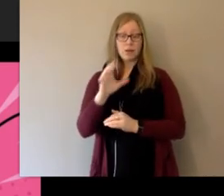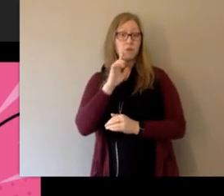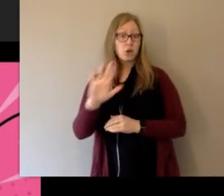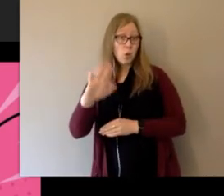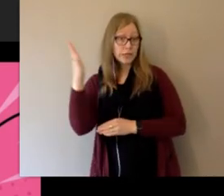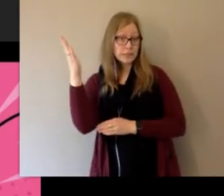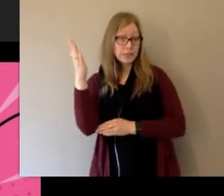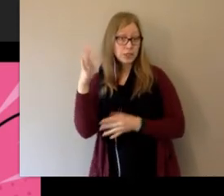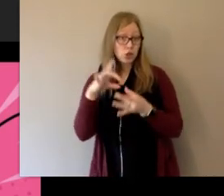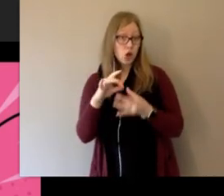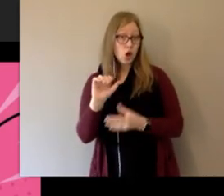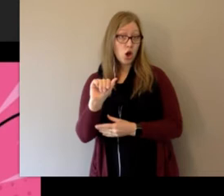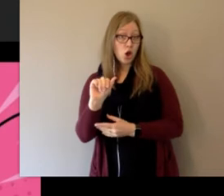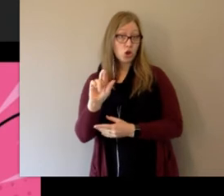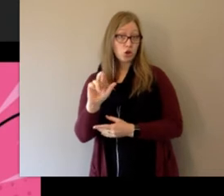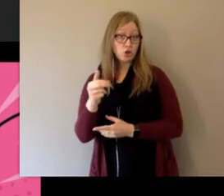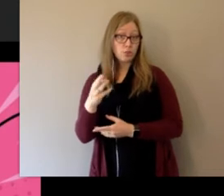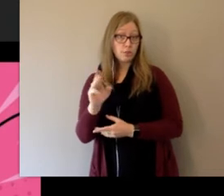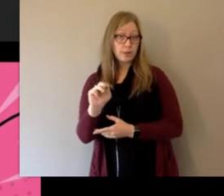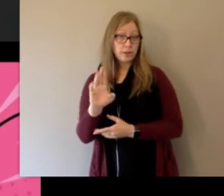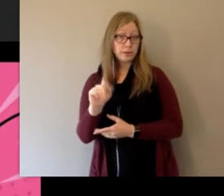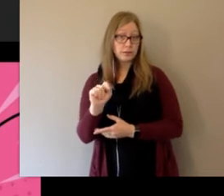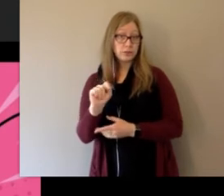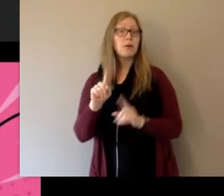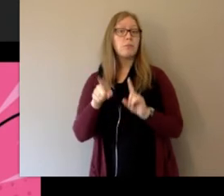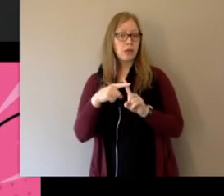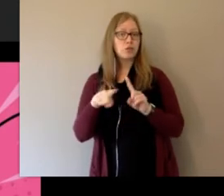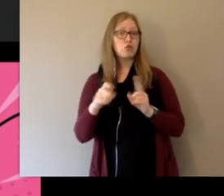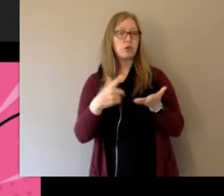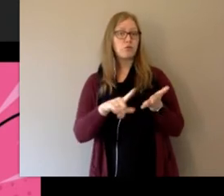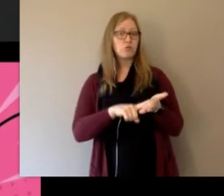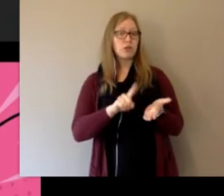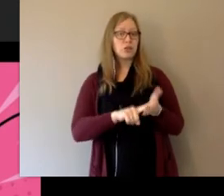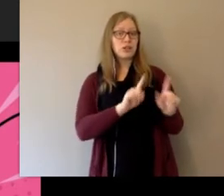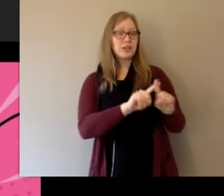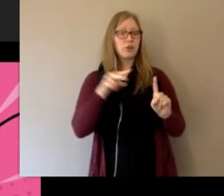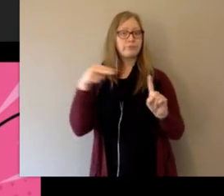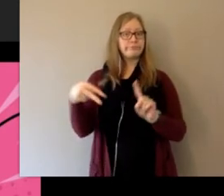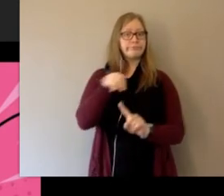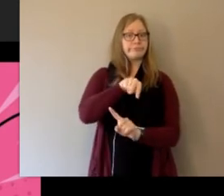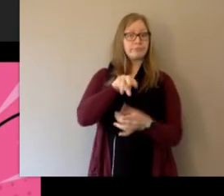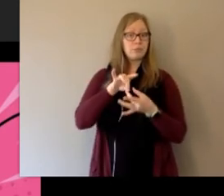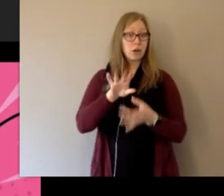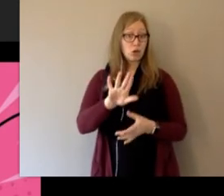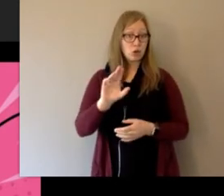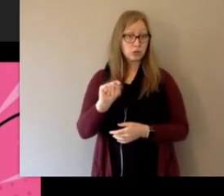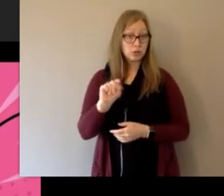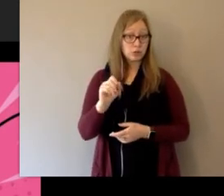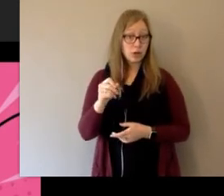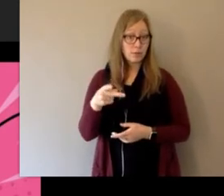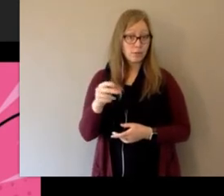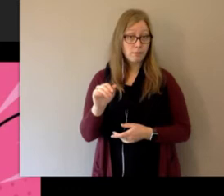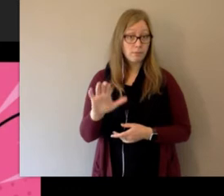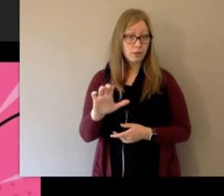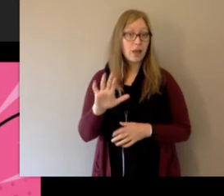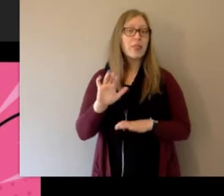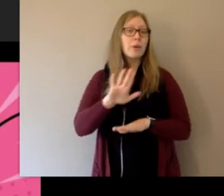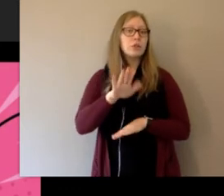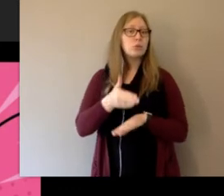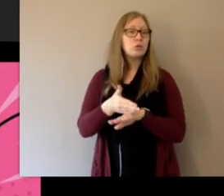speech, and you should have done some research on the different perspectives on your topic, and that should have been completed through your pre-work